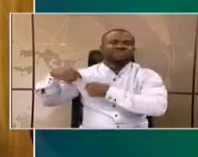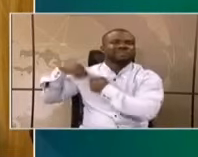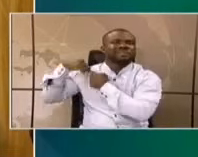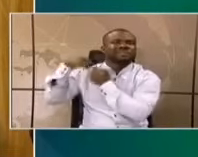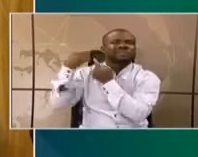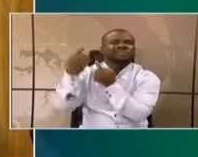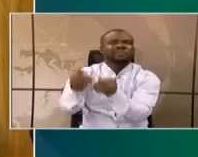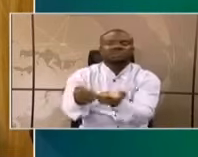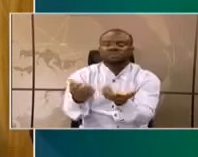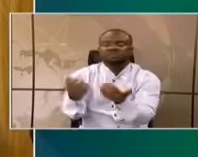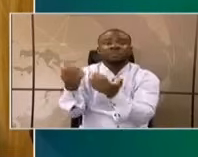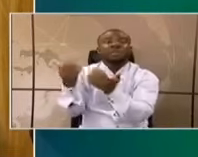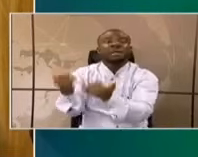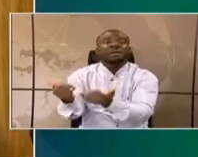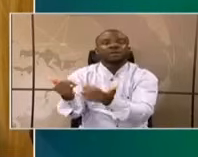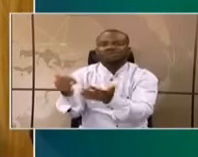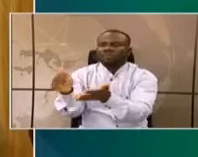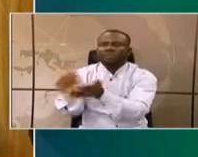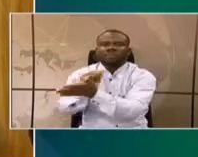are drying up.